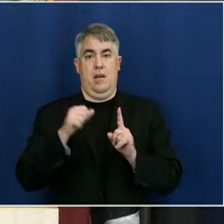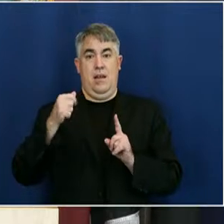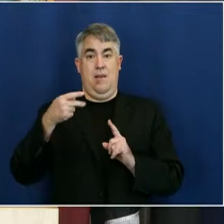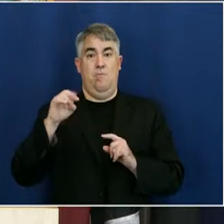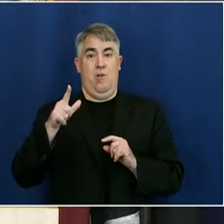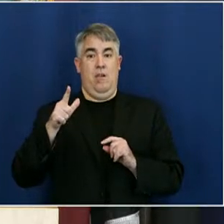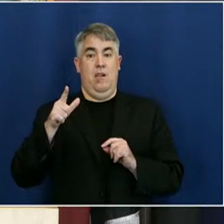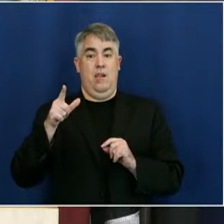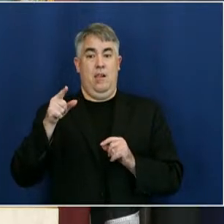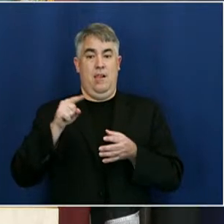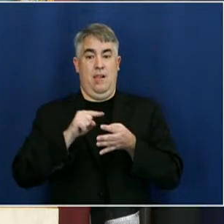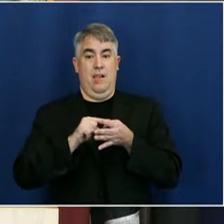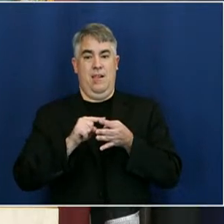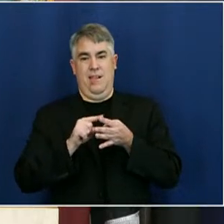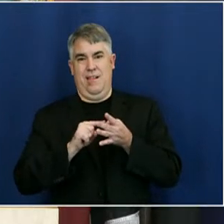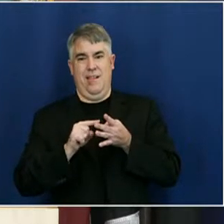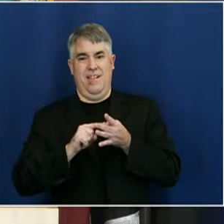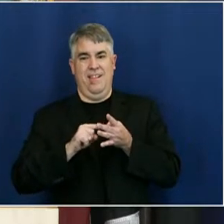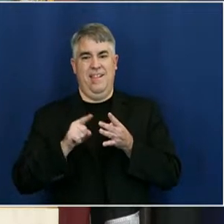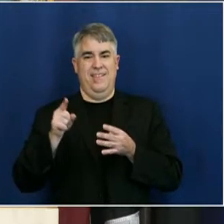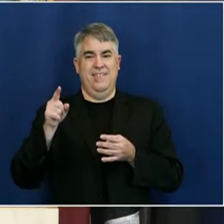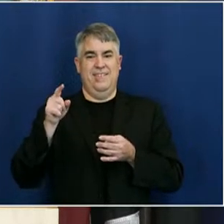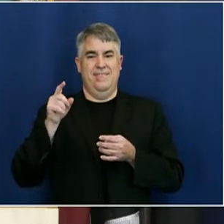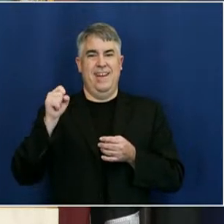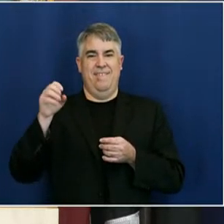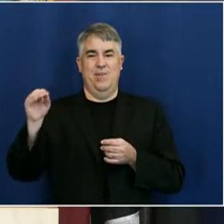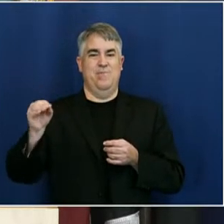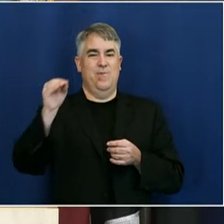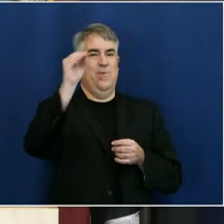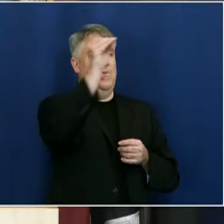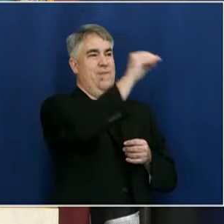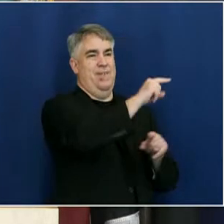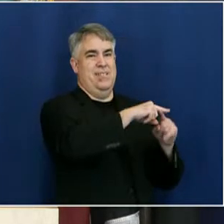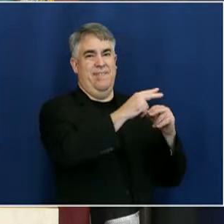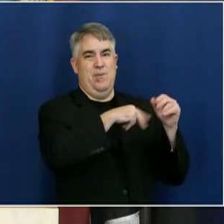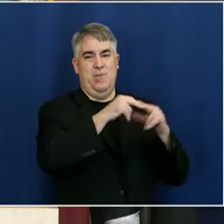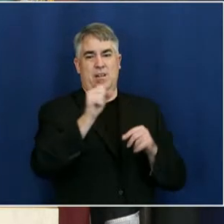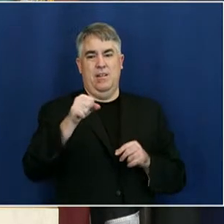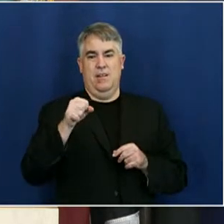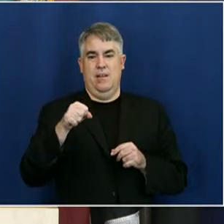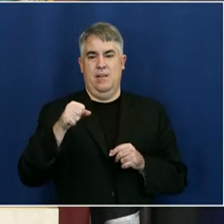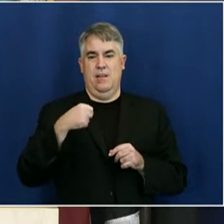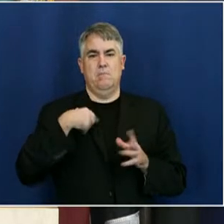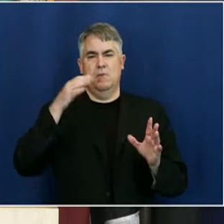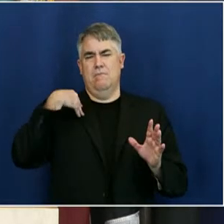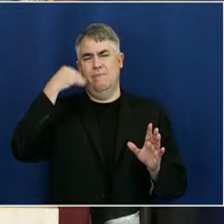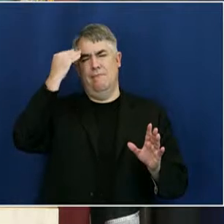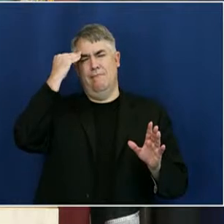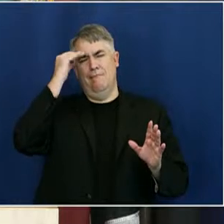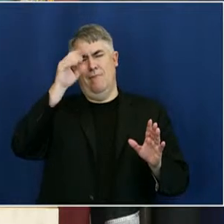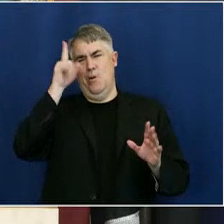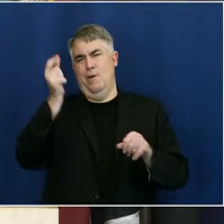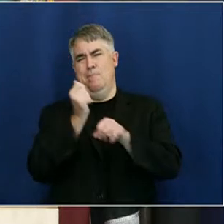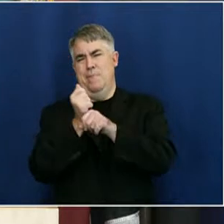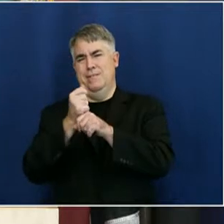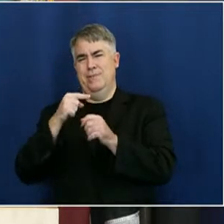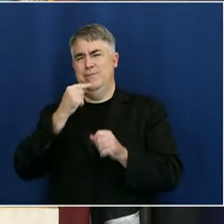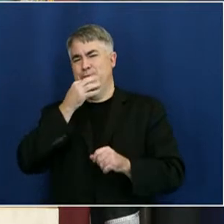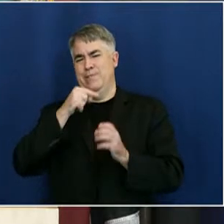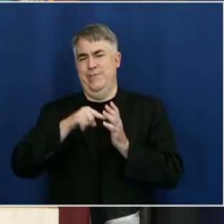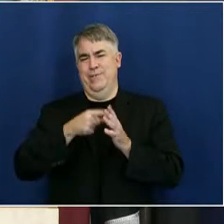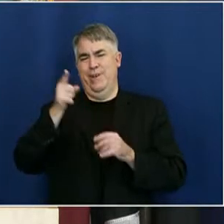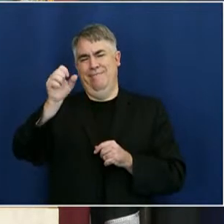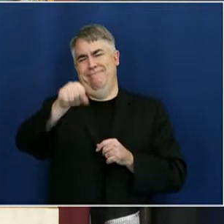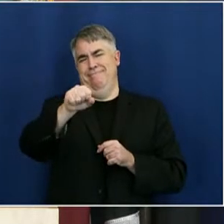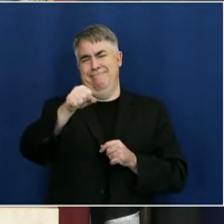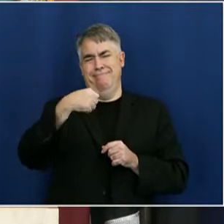knew that going in, and so we're looking at alternate superstation sites where we can ensure that the continuity of operations and just be able